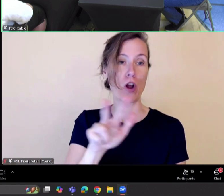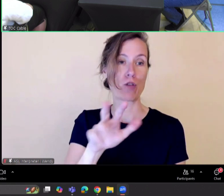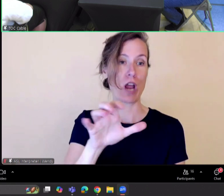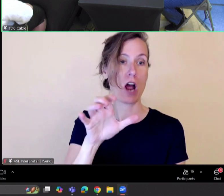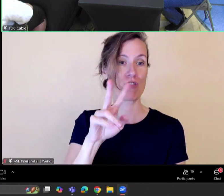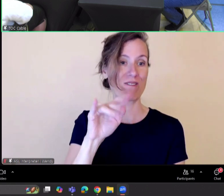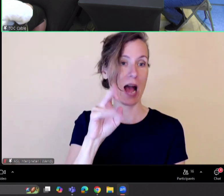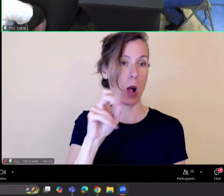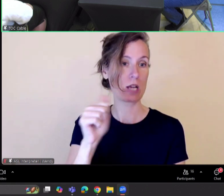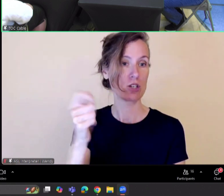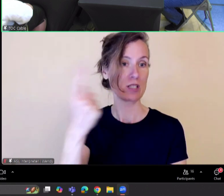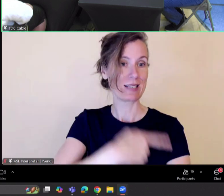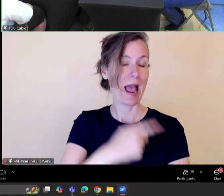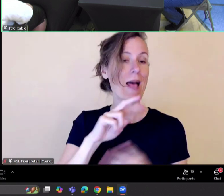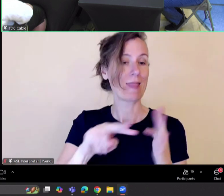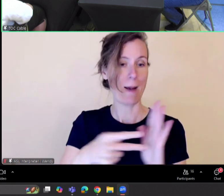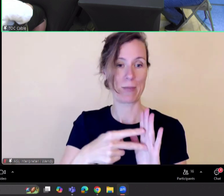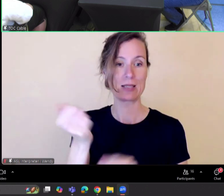citations going out.